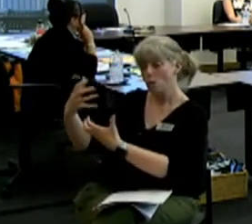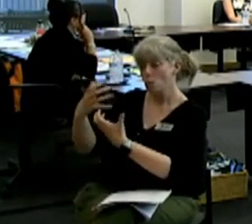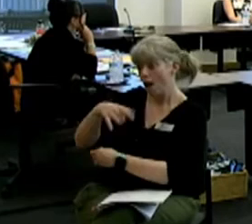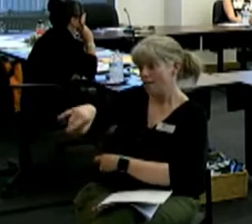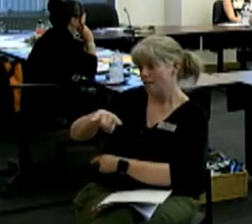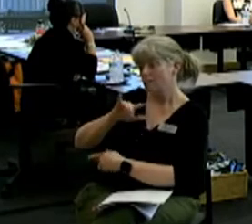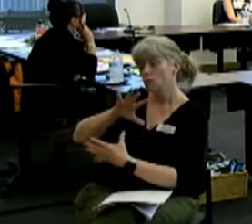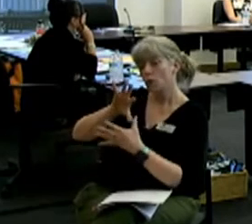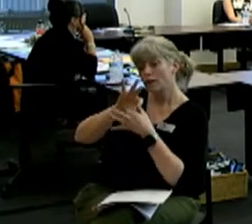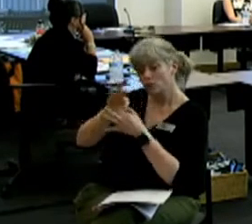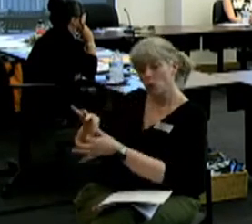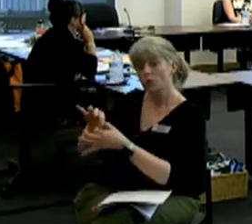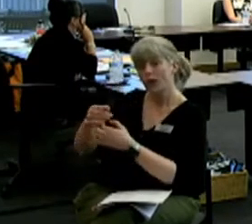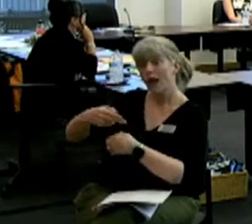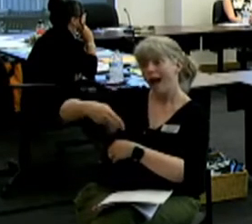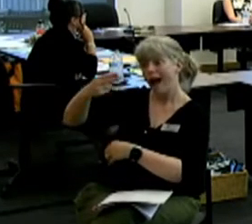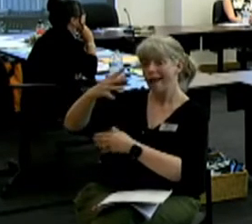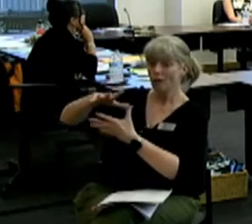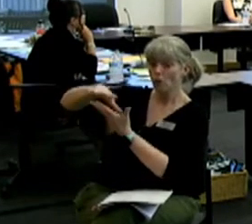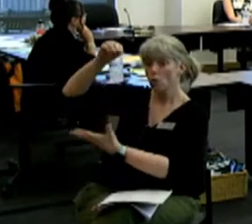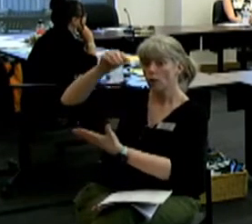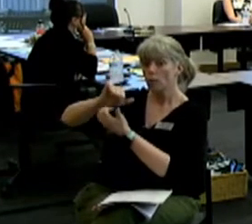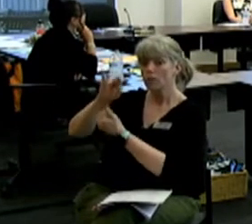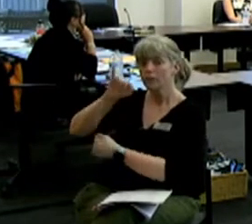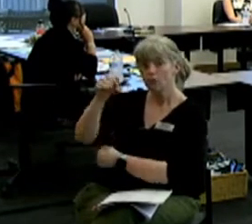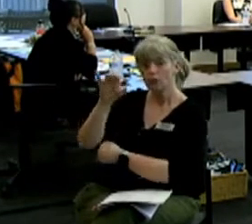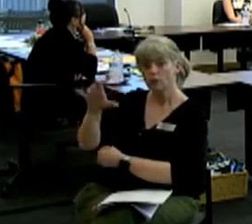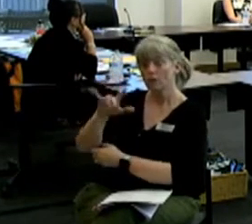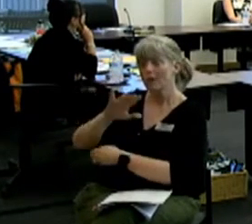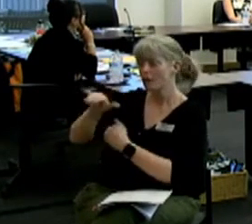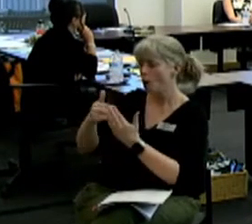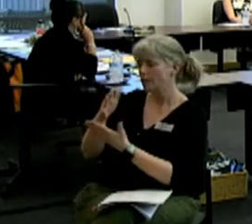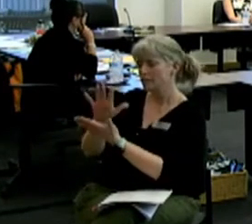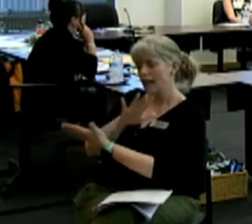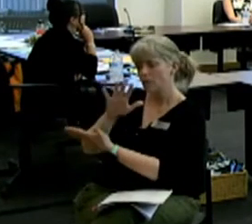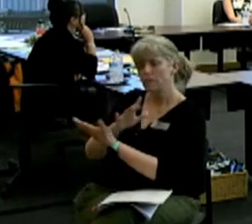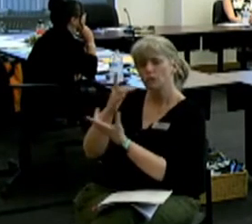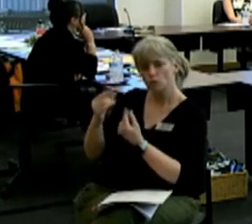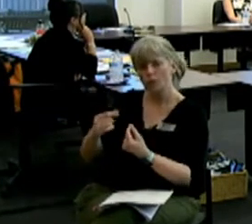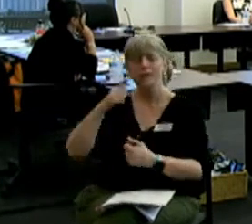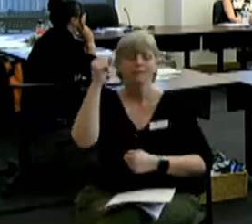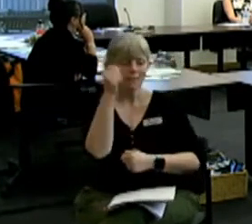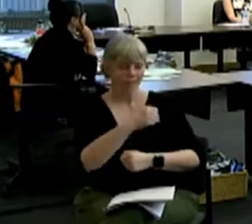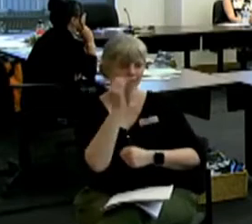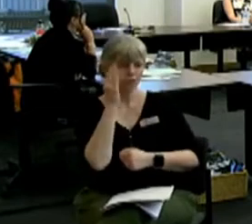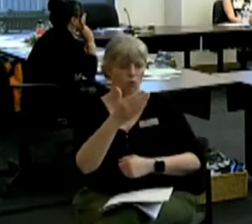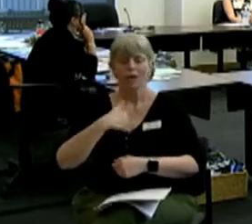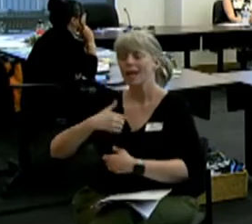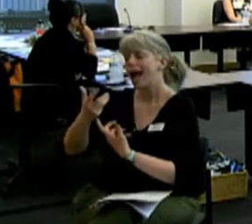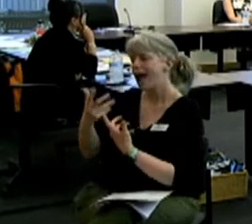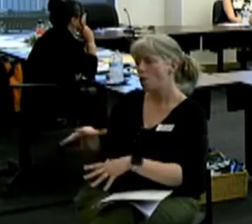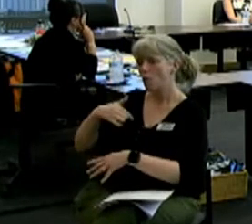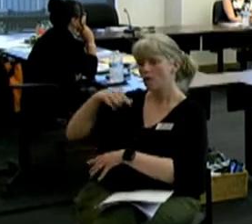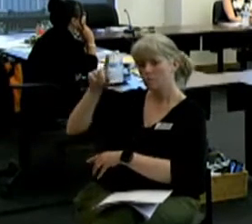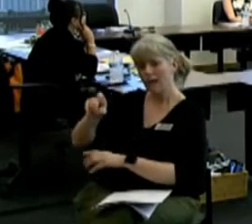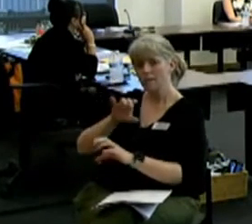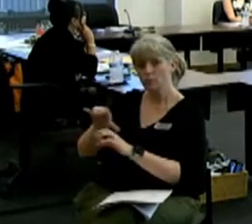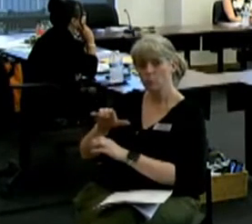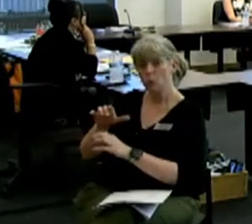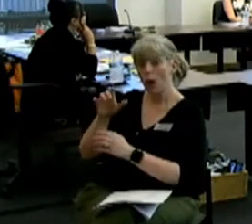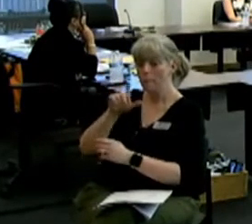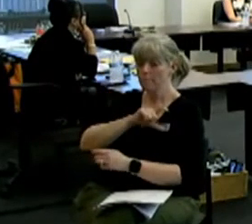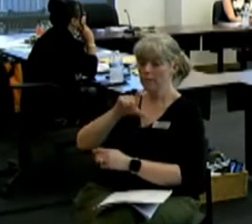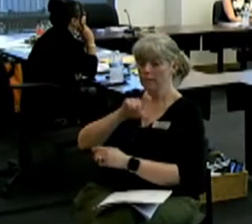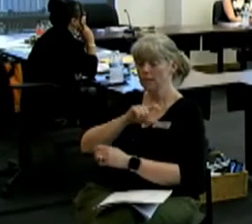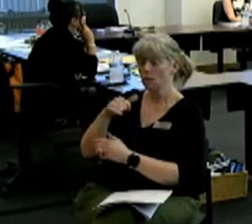them to associate higher learning with Joliet Junior College, and that's what all these documents are doing. Yes, they do. And I don't want to have to be policing